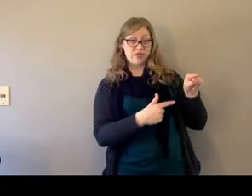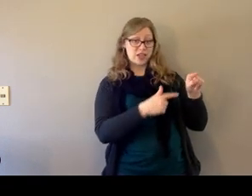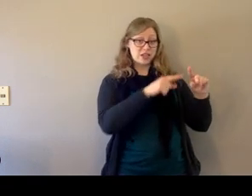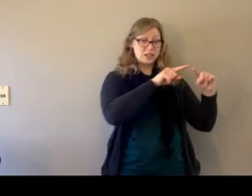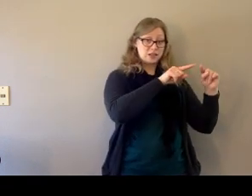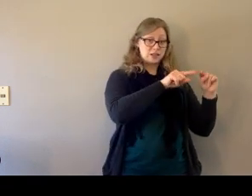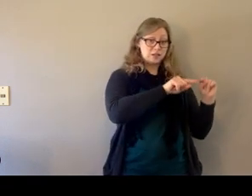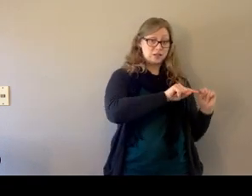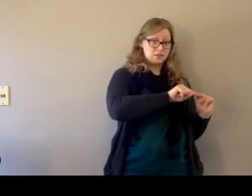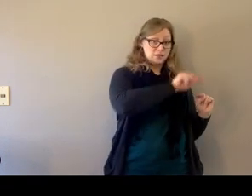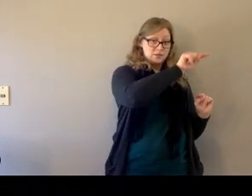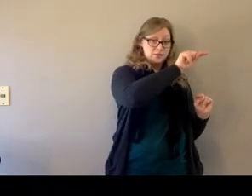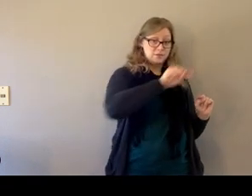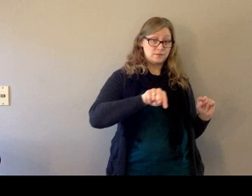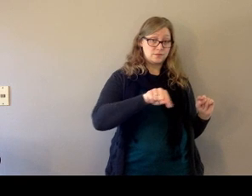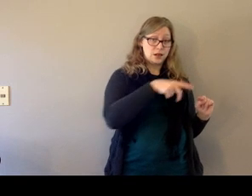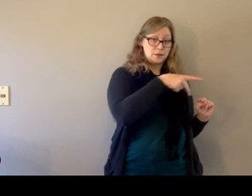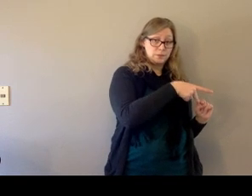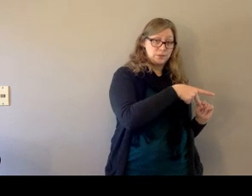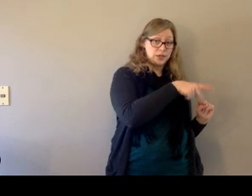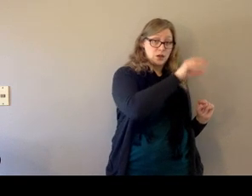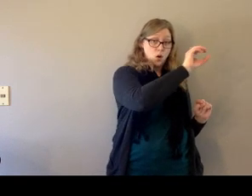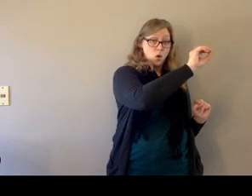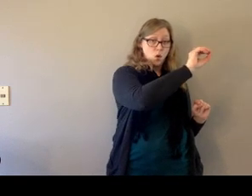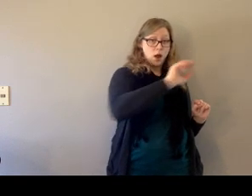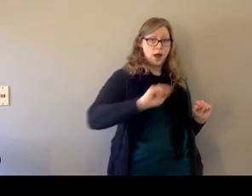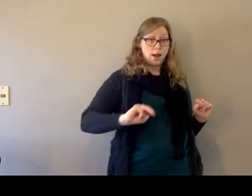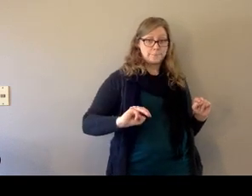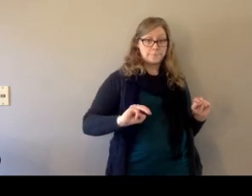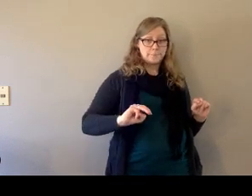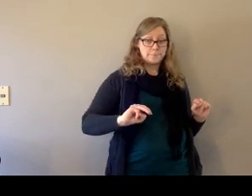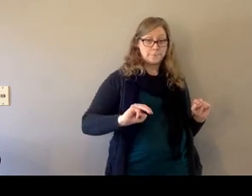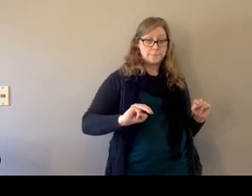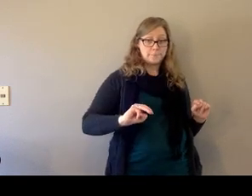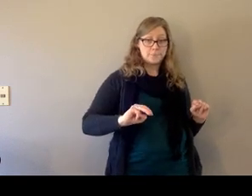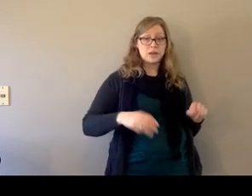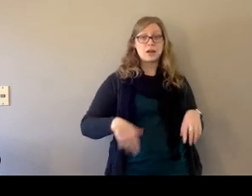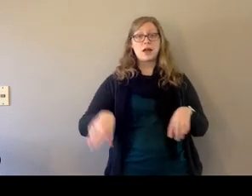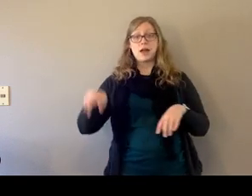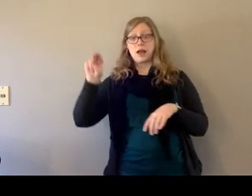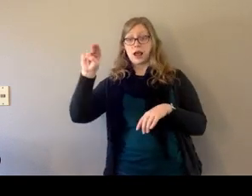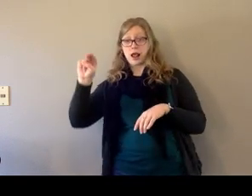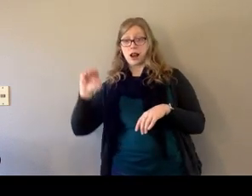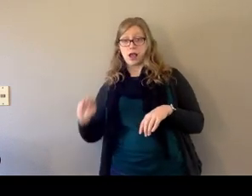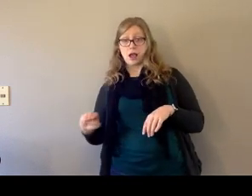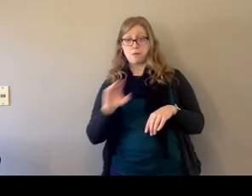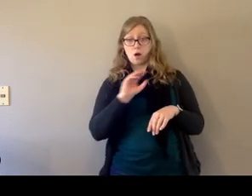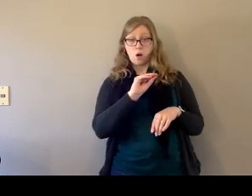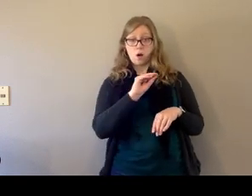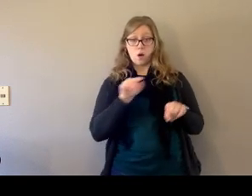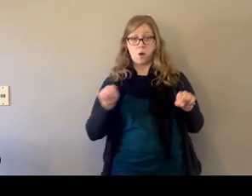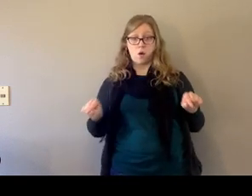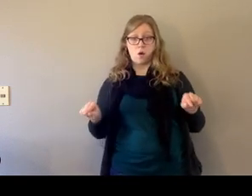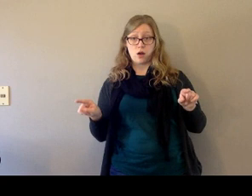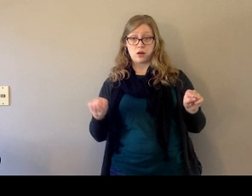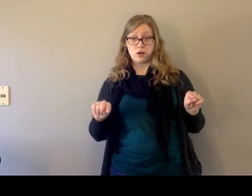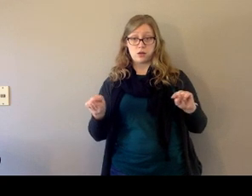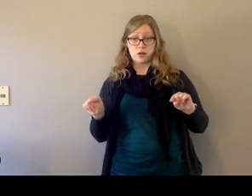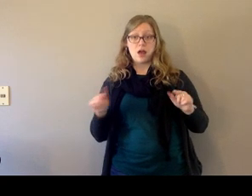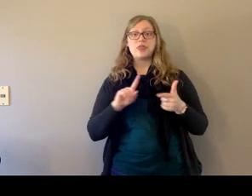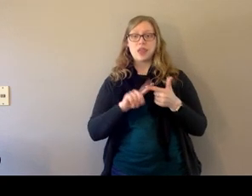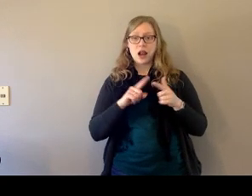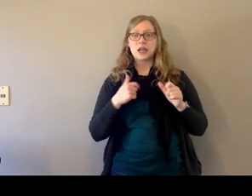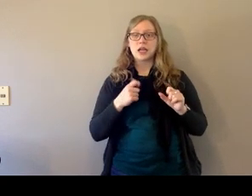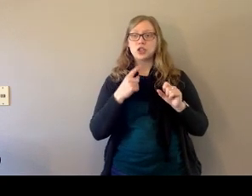then I can show that these two lines are parallel. So let's go to the next